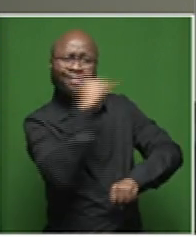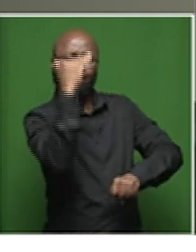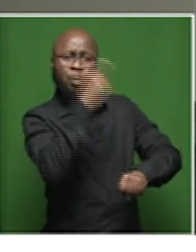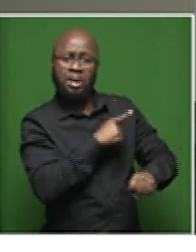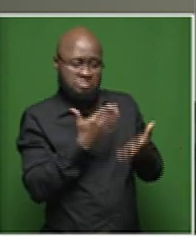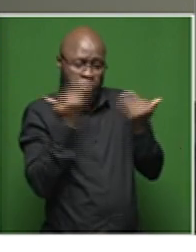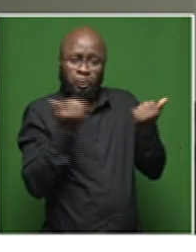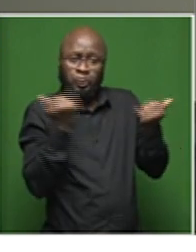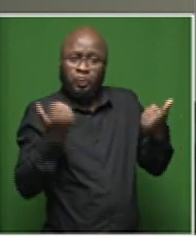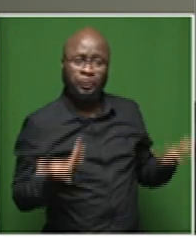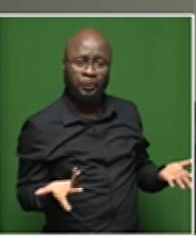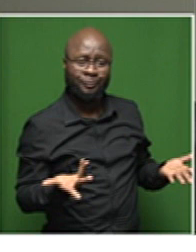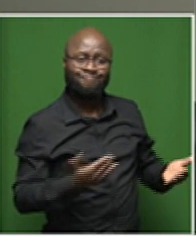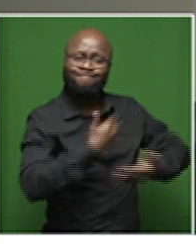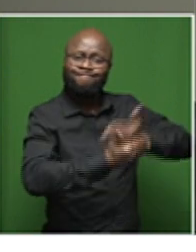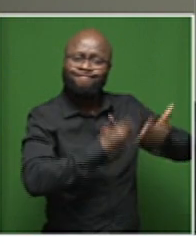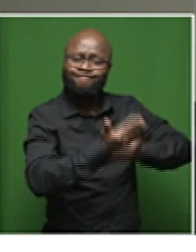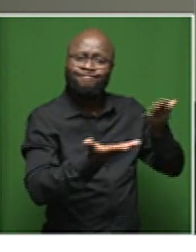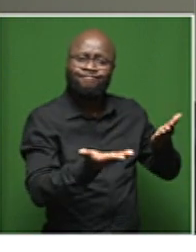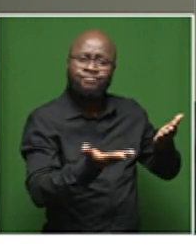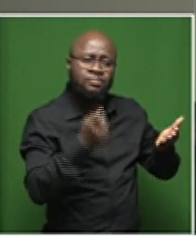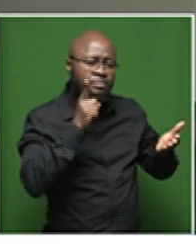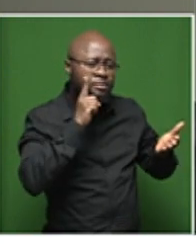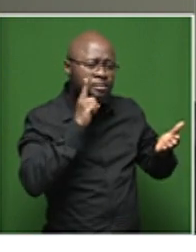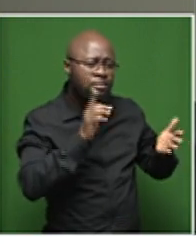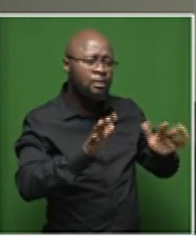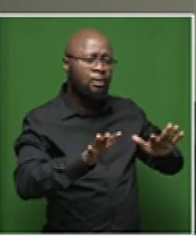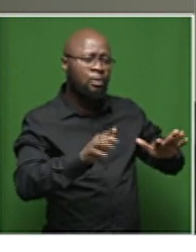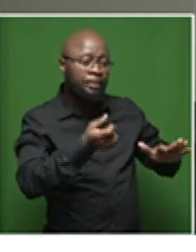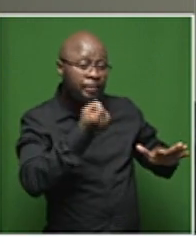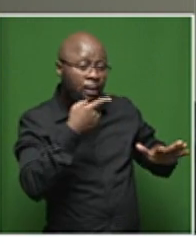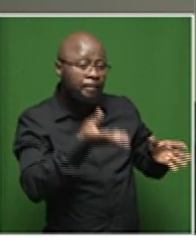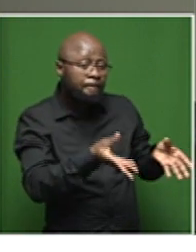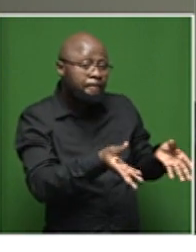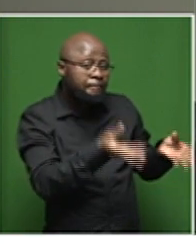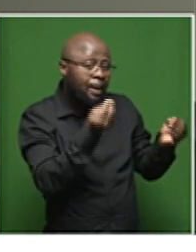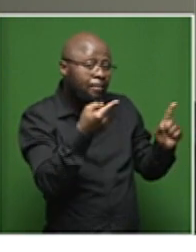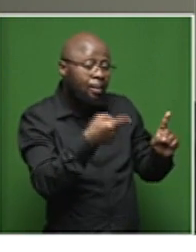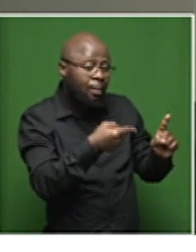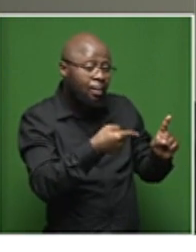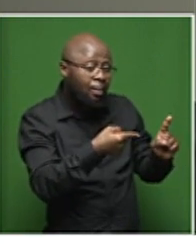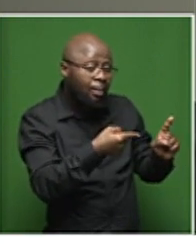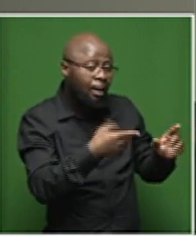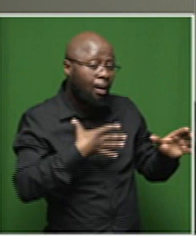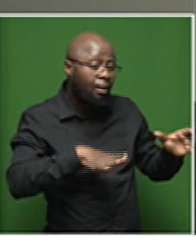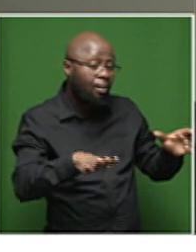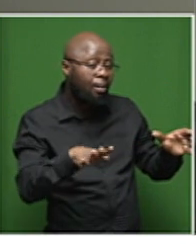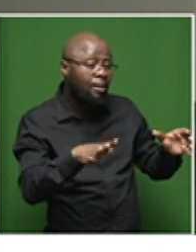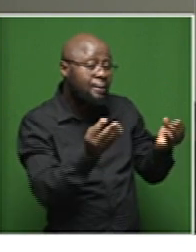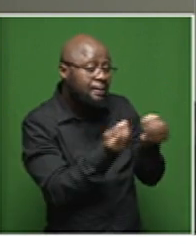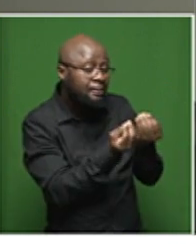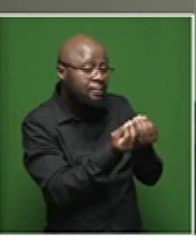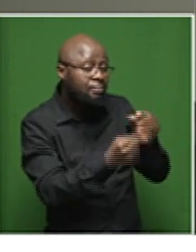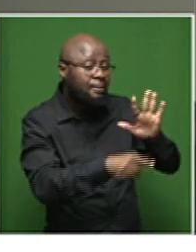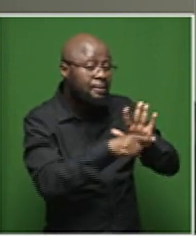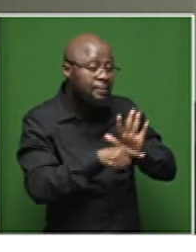one time goes, they say, okay, no, due to the medication that you've been taking, we think one of the side effects is hypertension. So